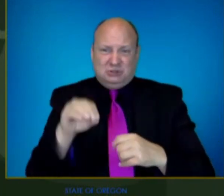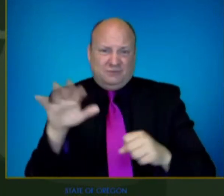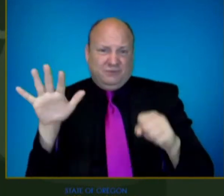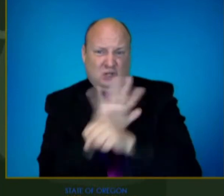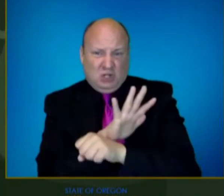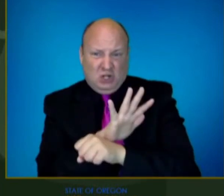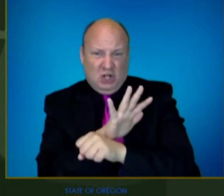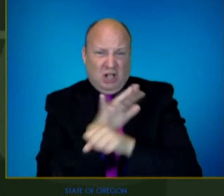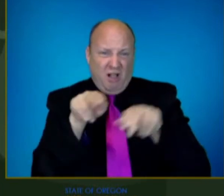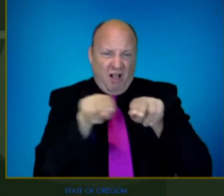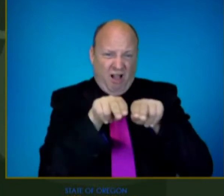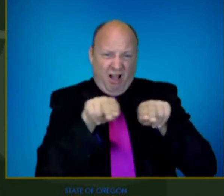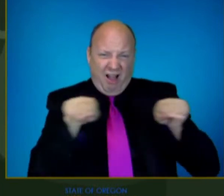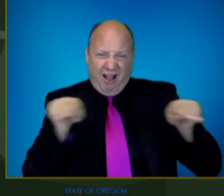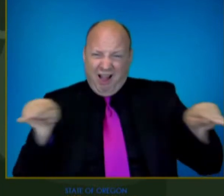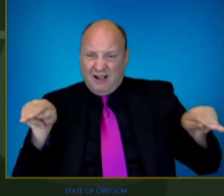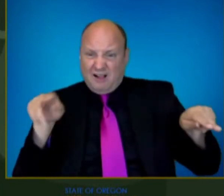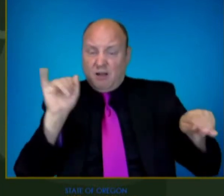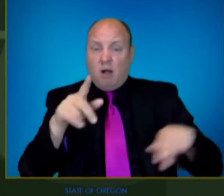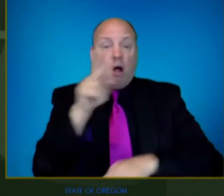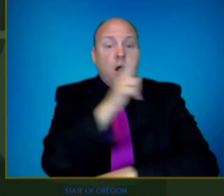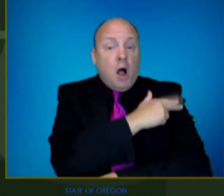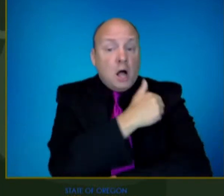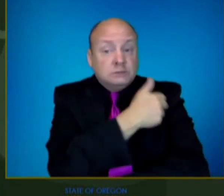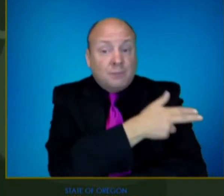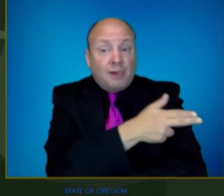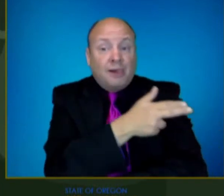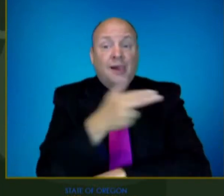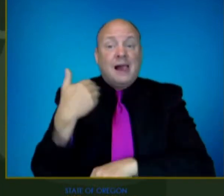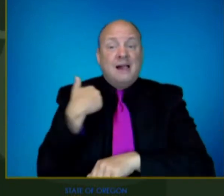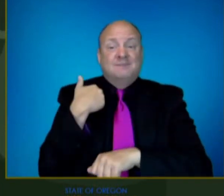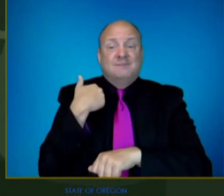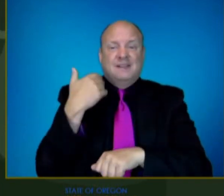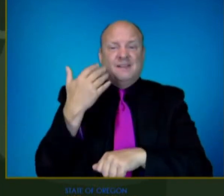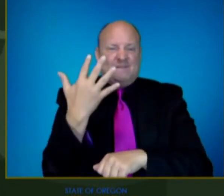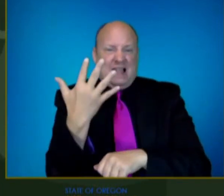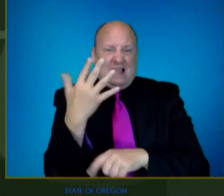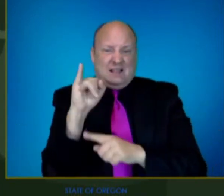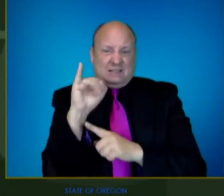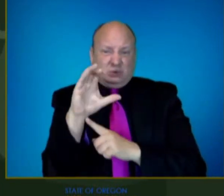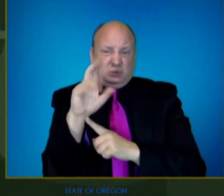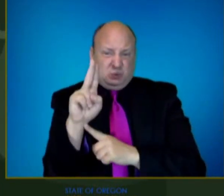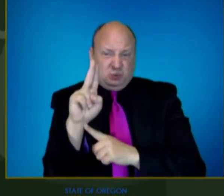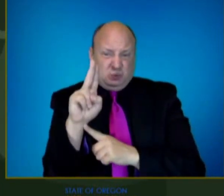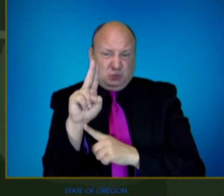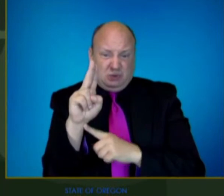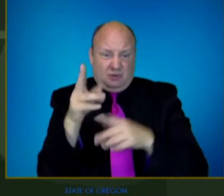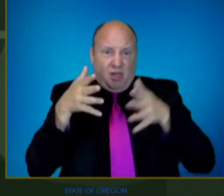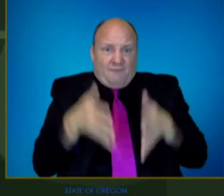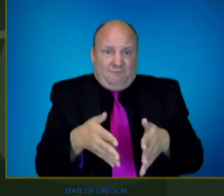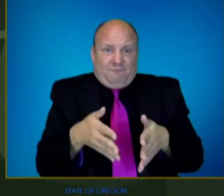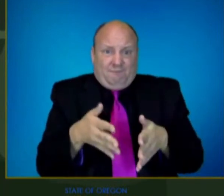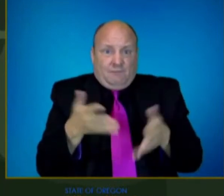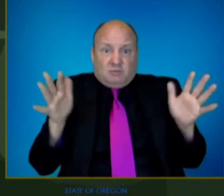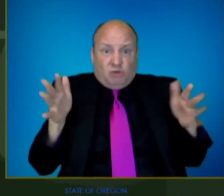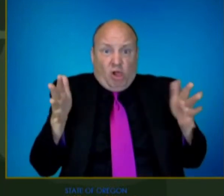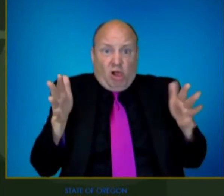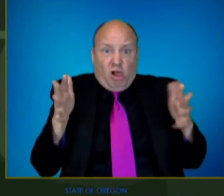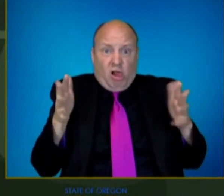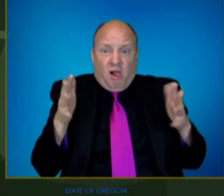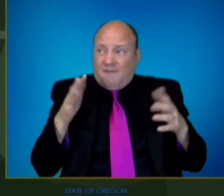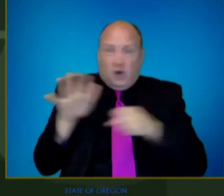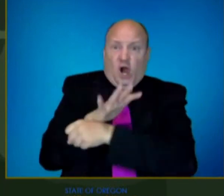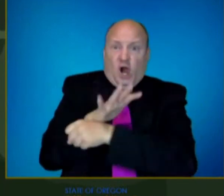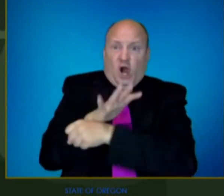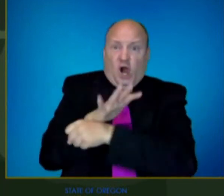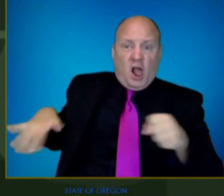regions have fewer than 5 ICU beds available to start the day. These numbers are because of the